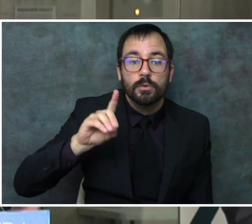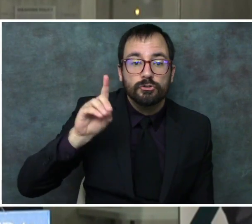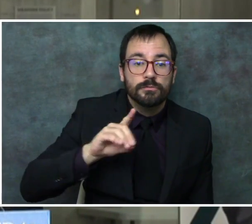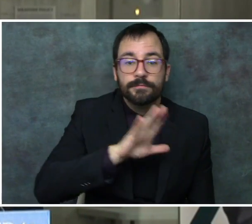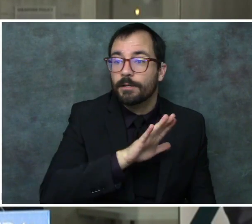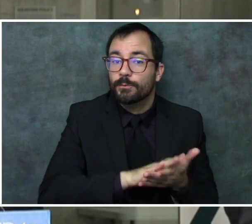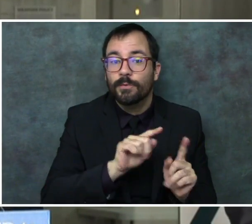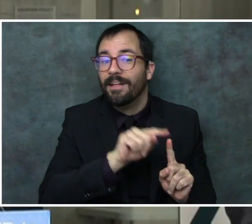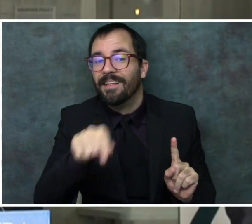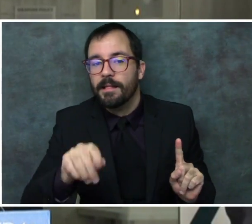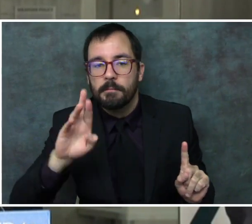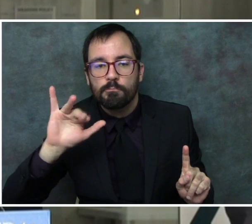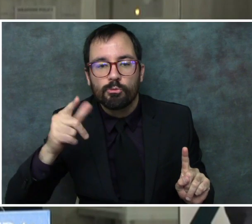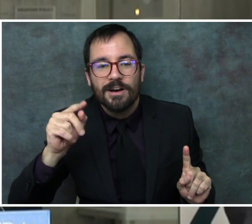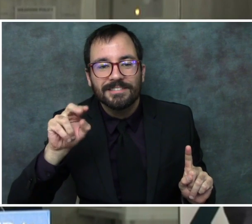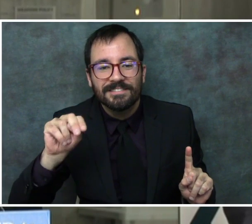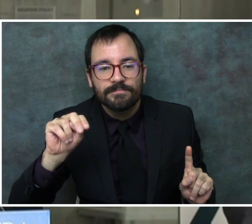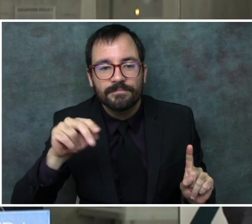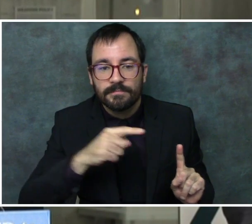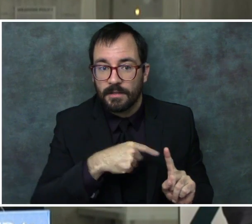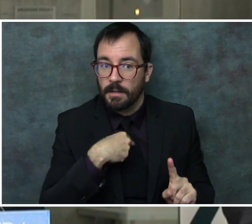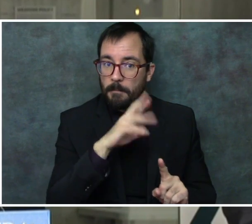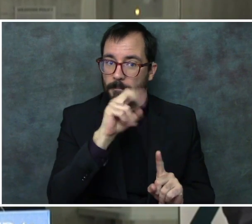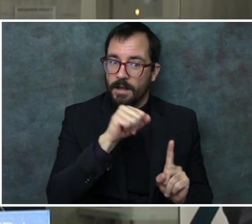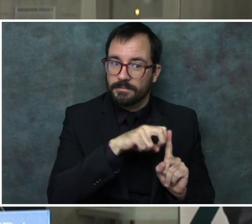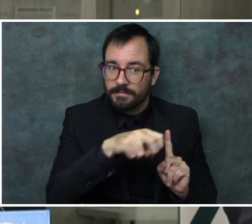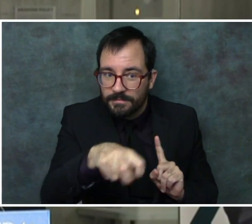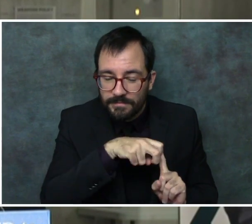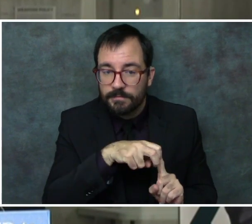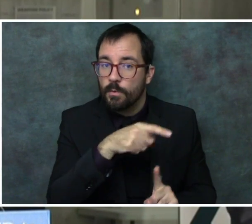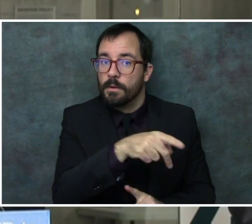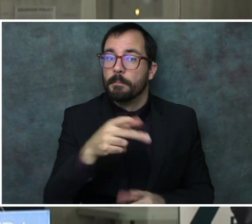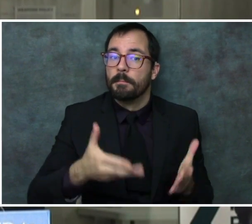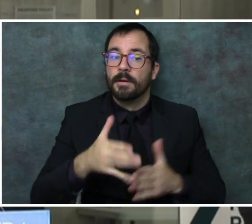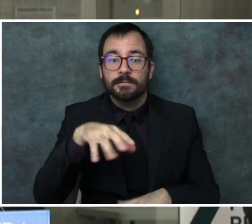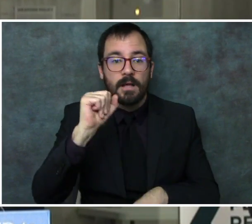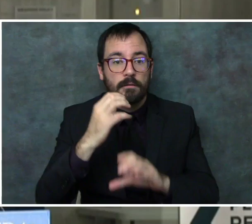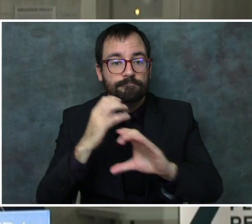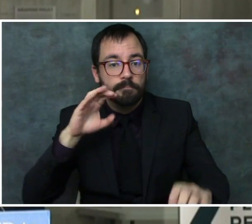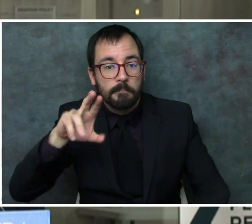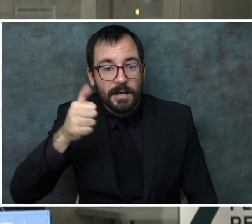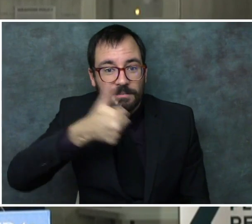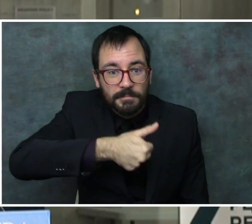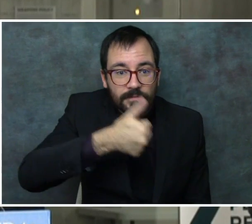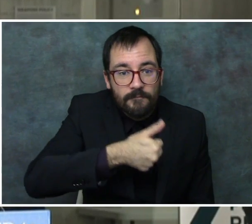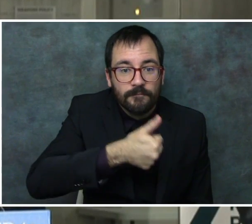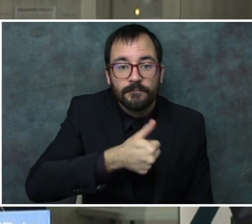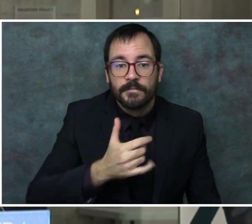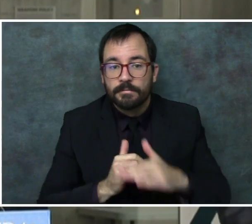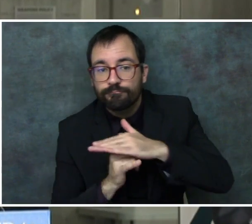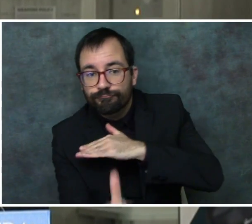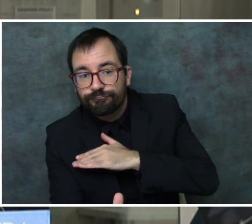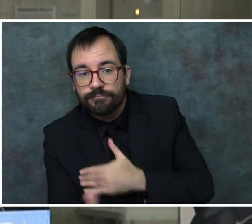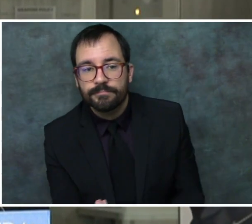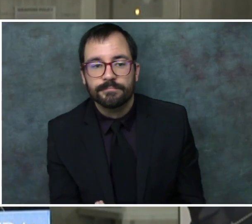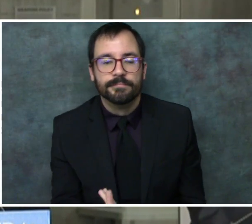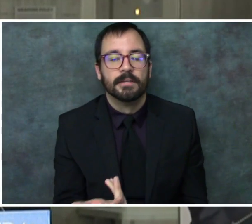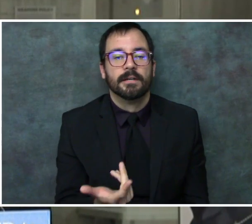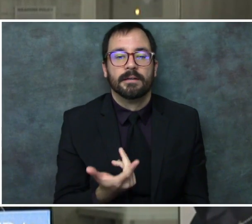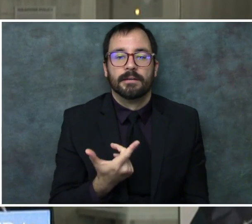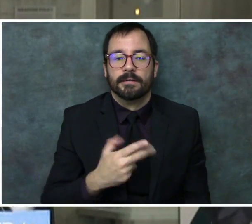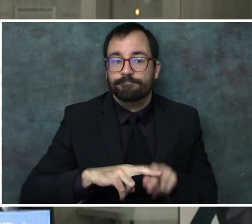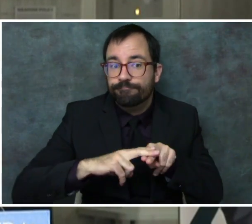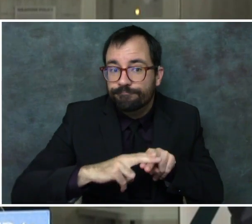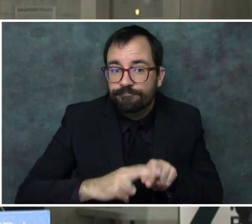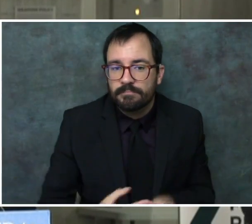public transportation. That's what makes things more complicated. I'm hoping to see these numbers come down, hopefully over the next couple of weeks, get out